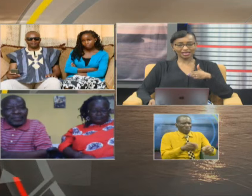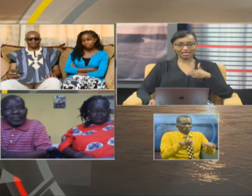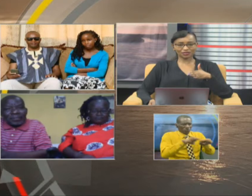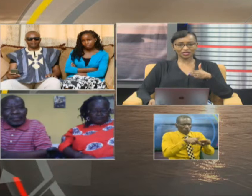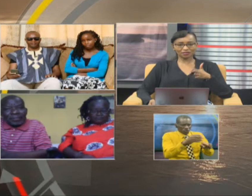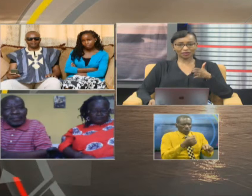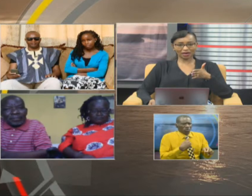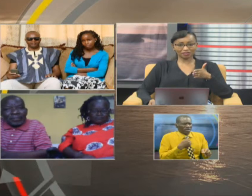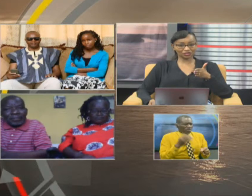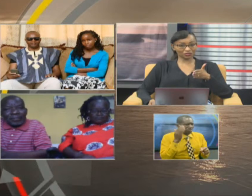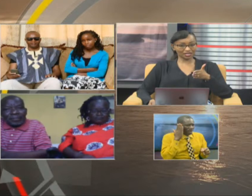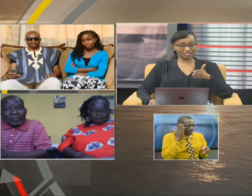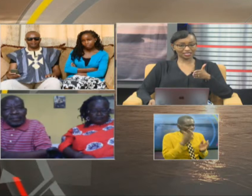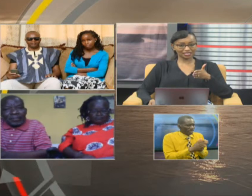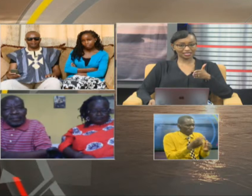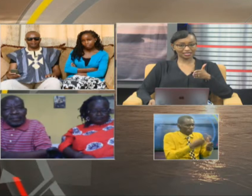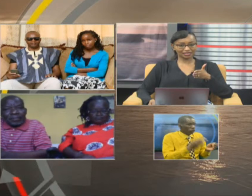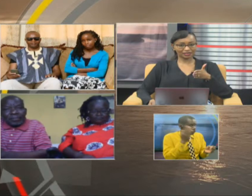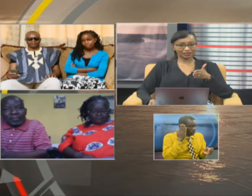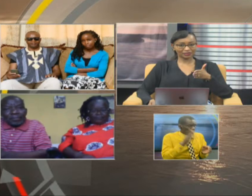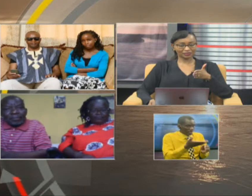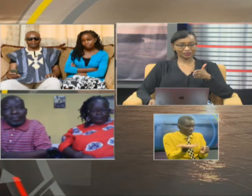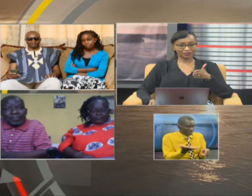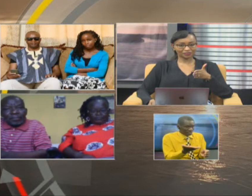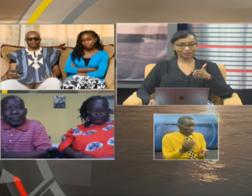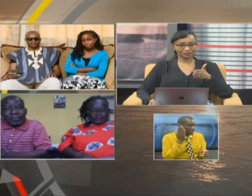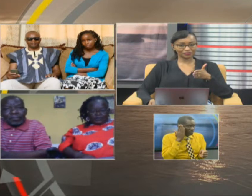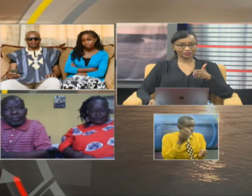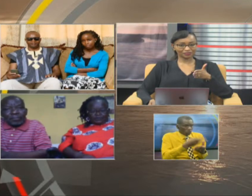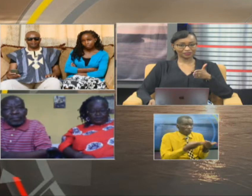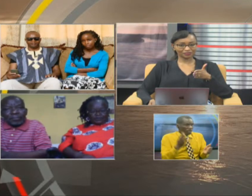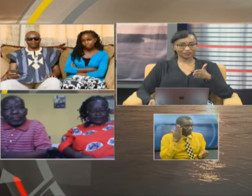a hearing impairment, right?